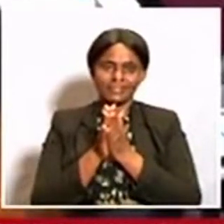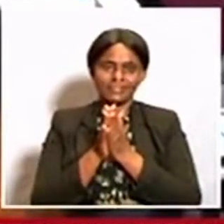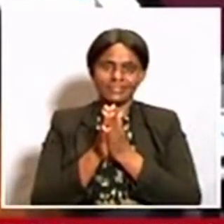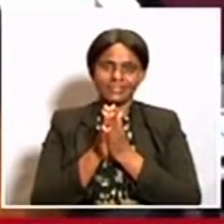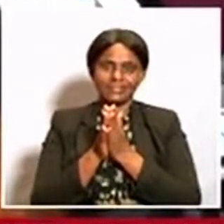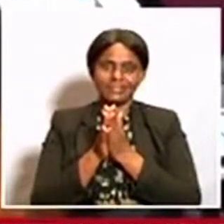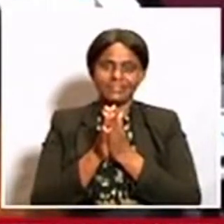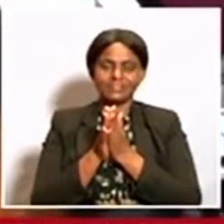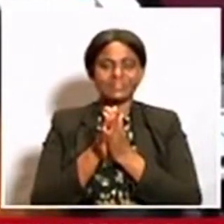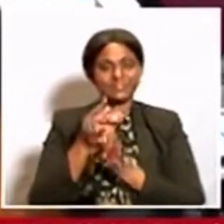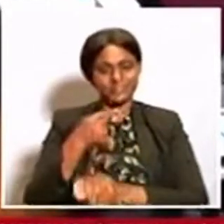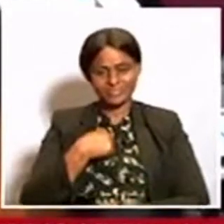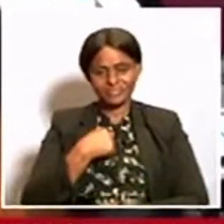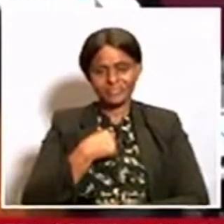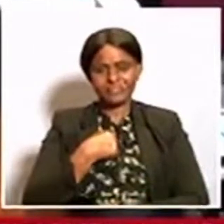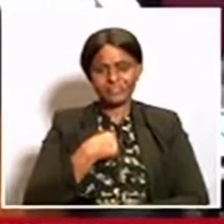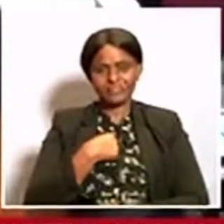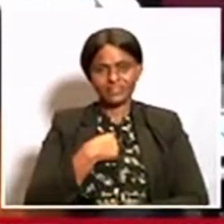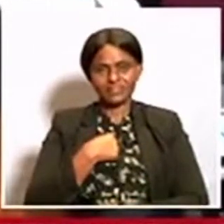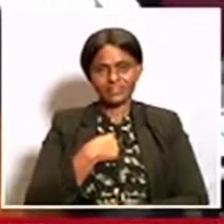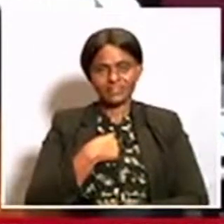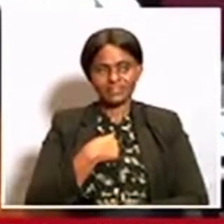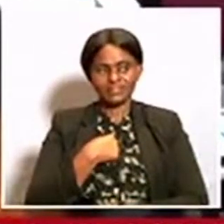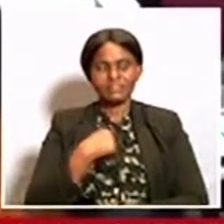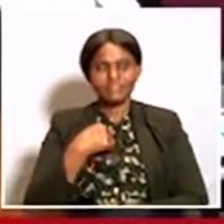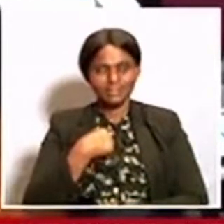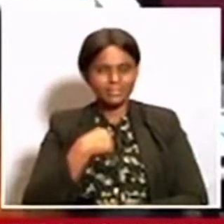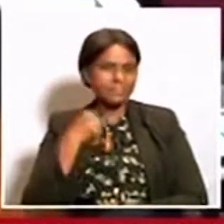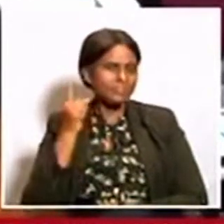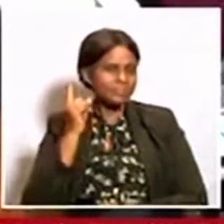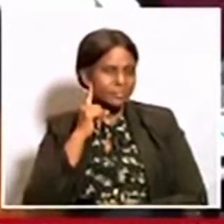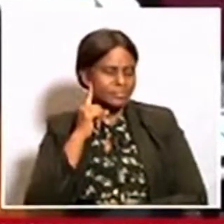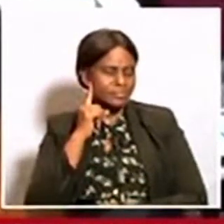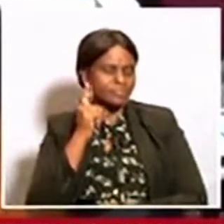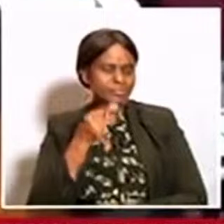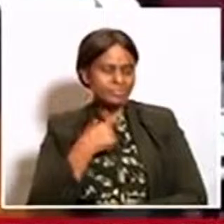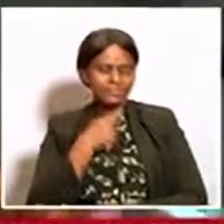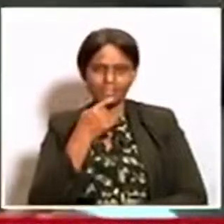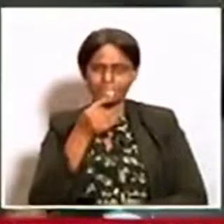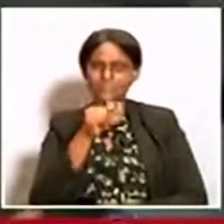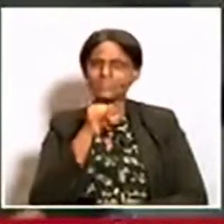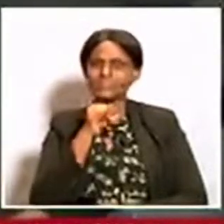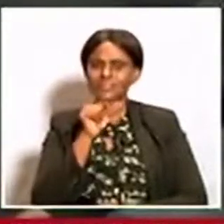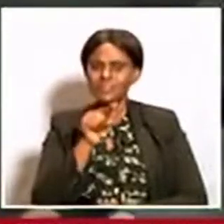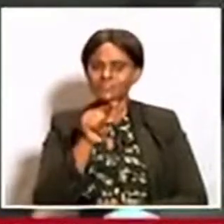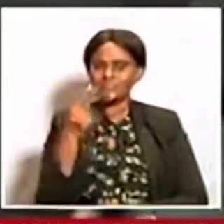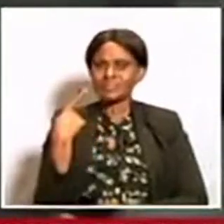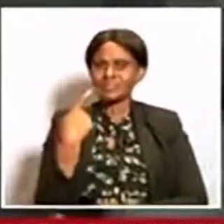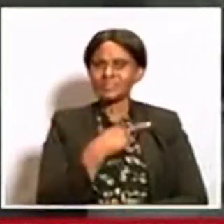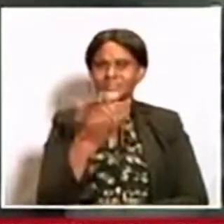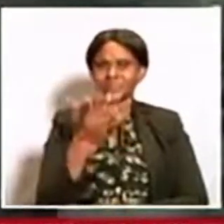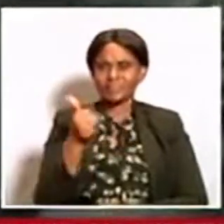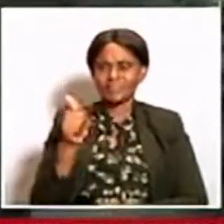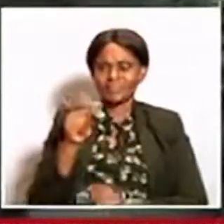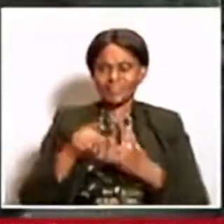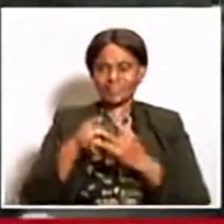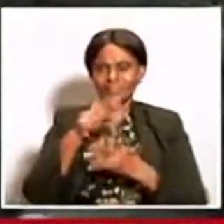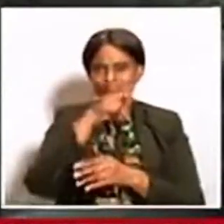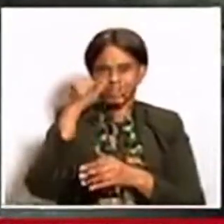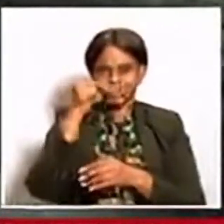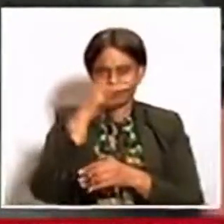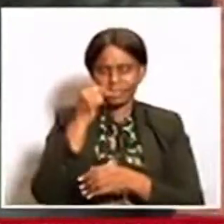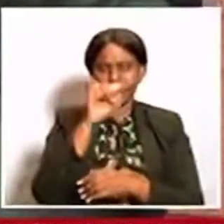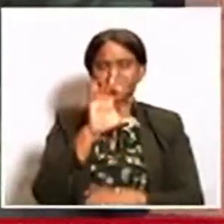For me, I marked when I read, I said it's unparliamentary. I said they have started stealing CDF